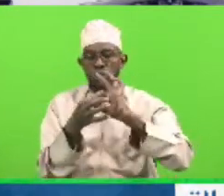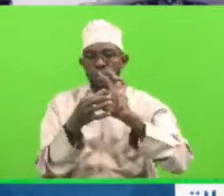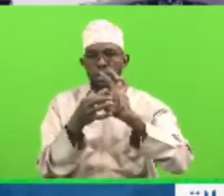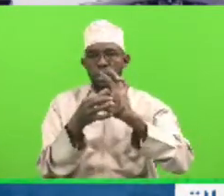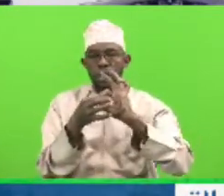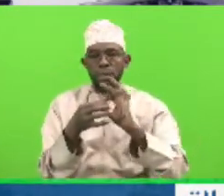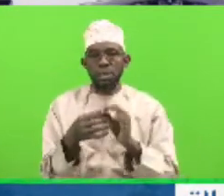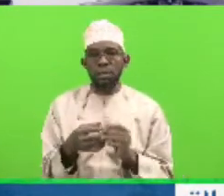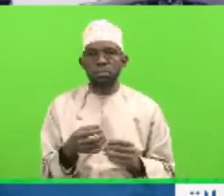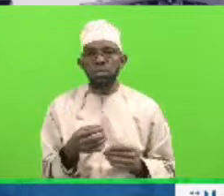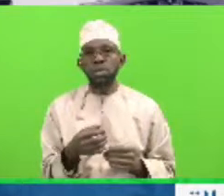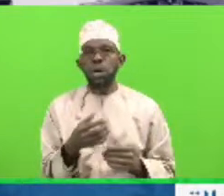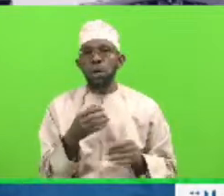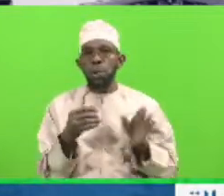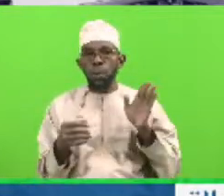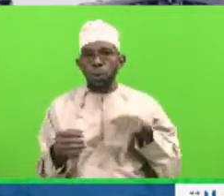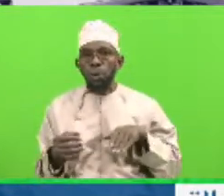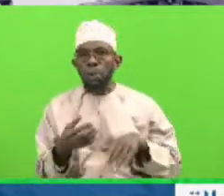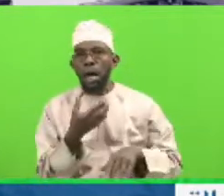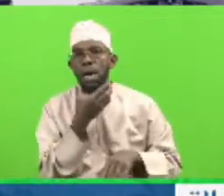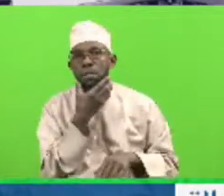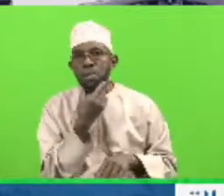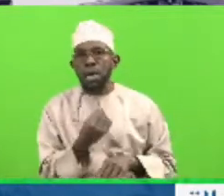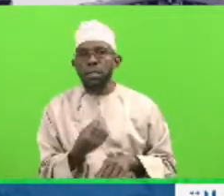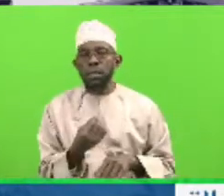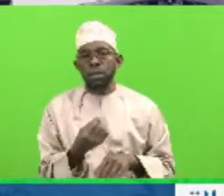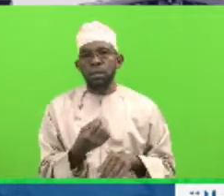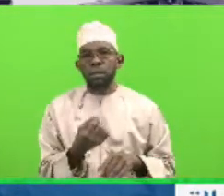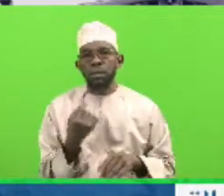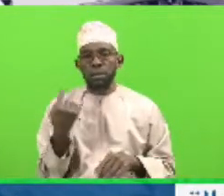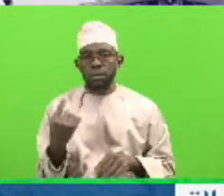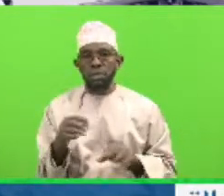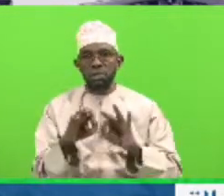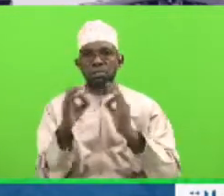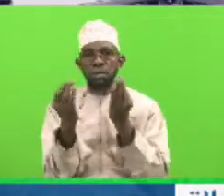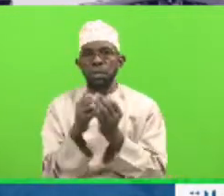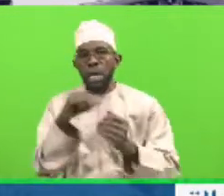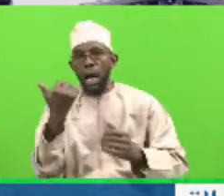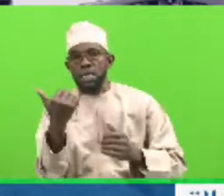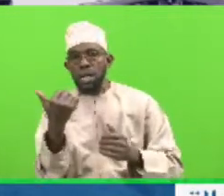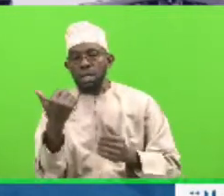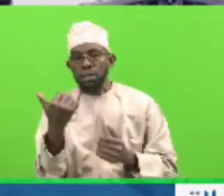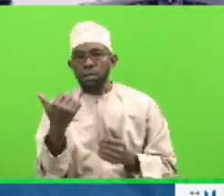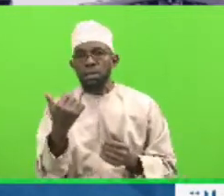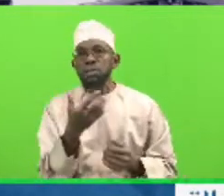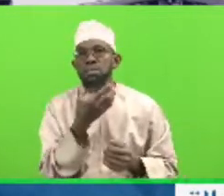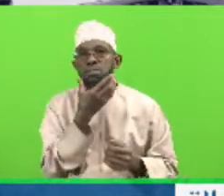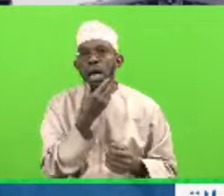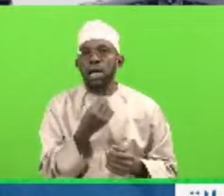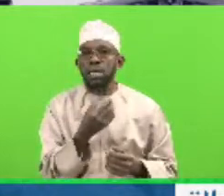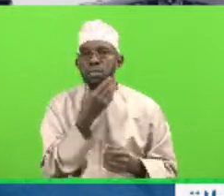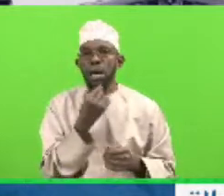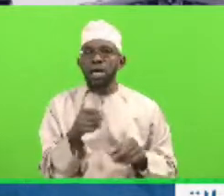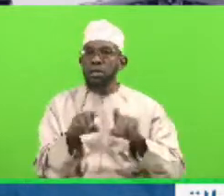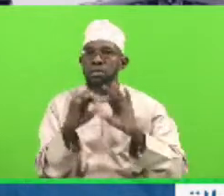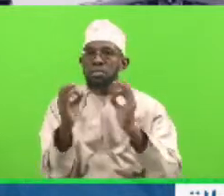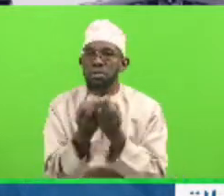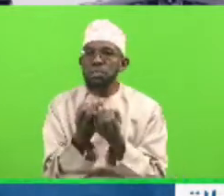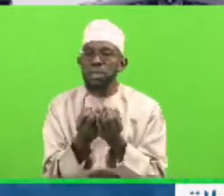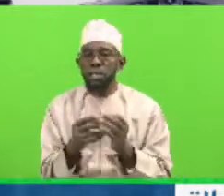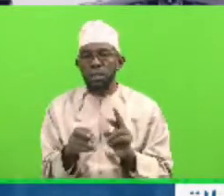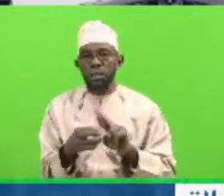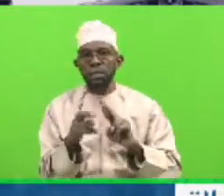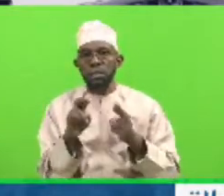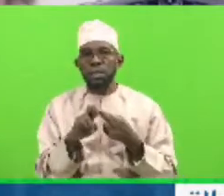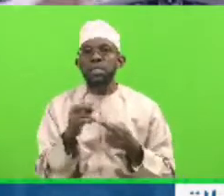described as a woman and a man, one kind of family, another kind of family, man and man, that's another kind of